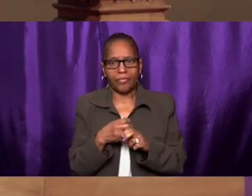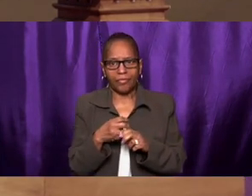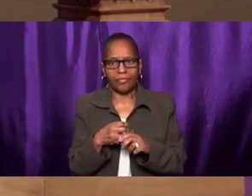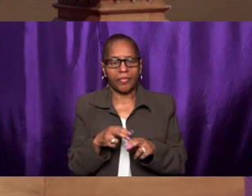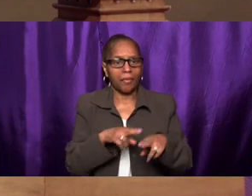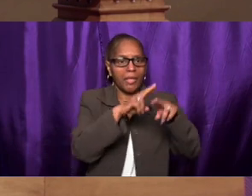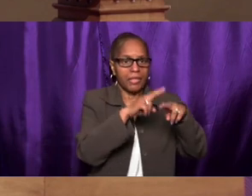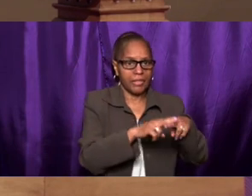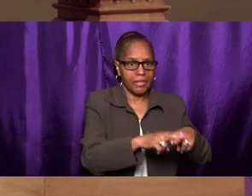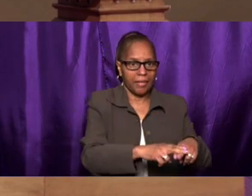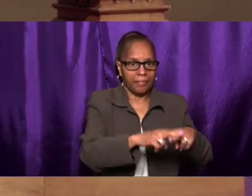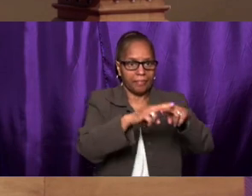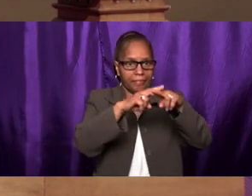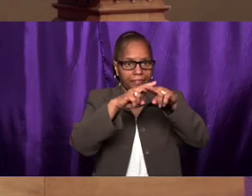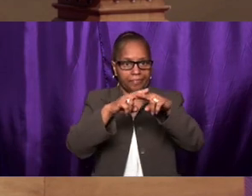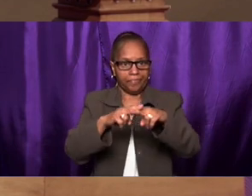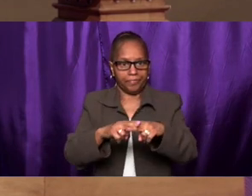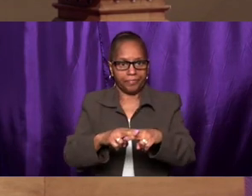Sit down. Hurry up.